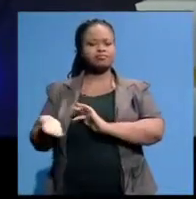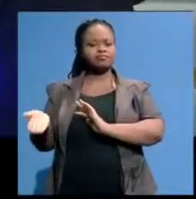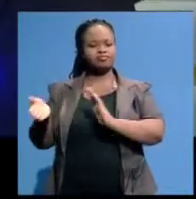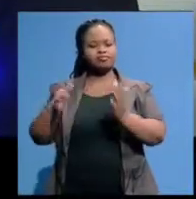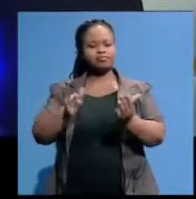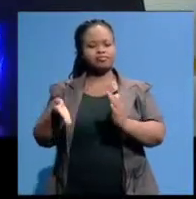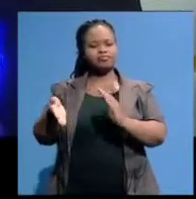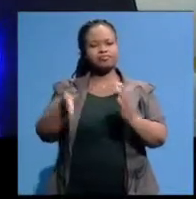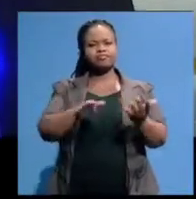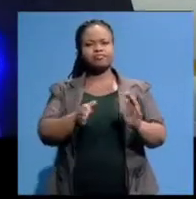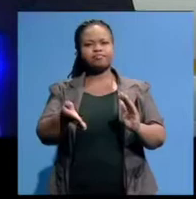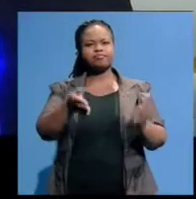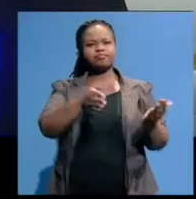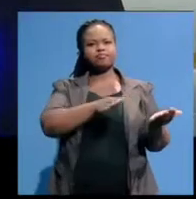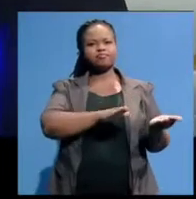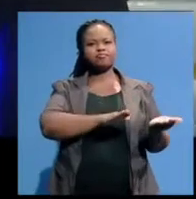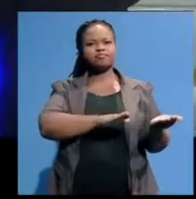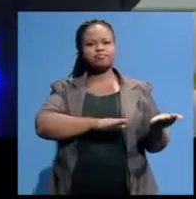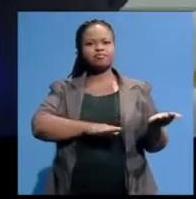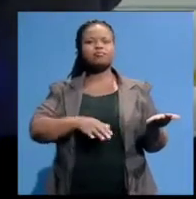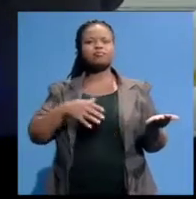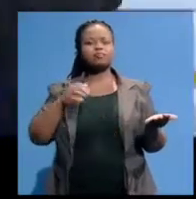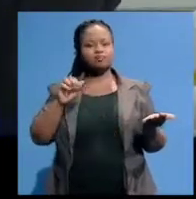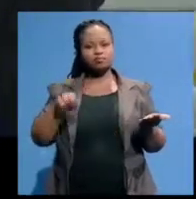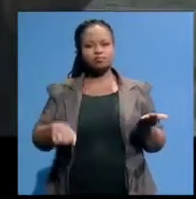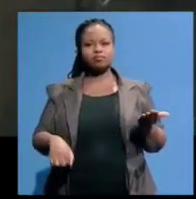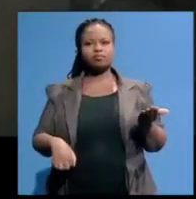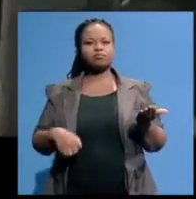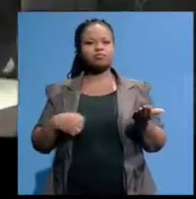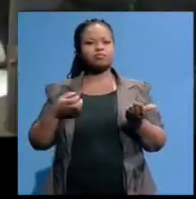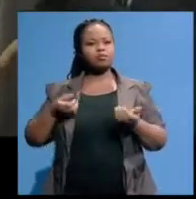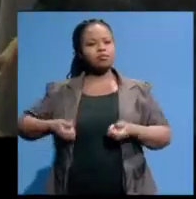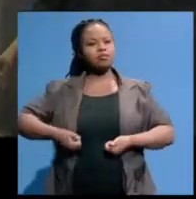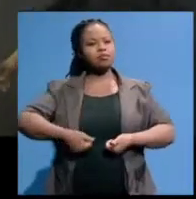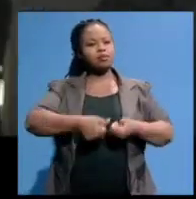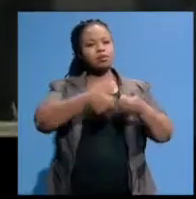and in many homes